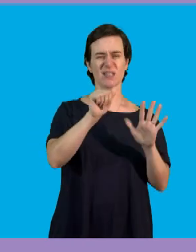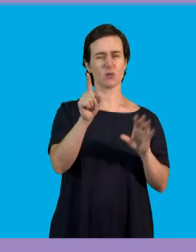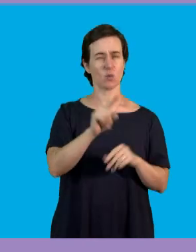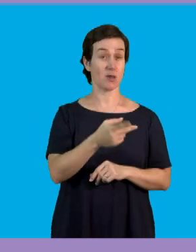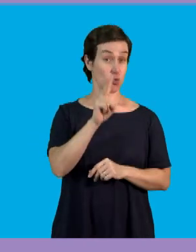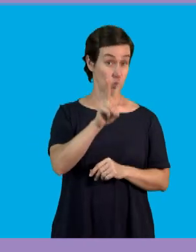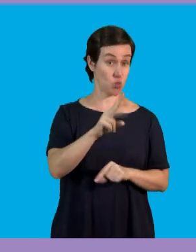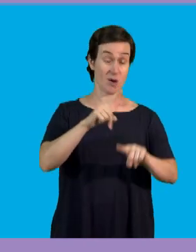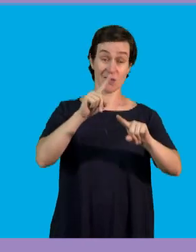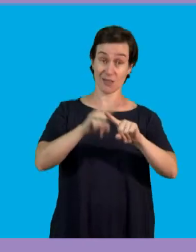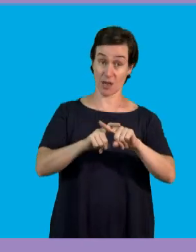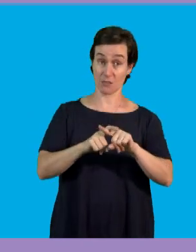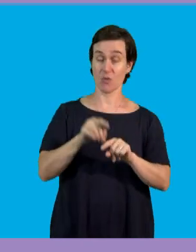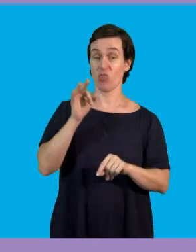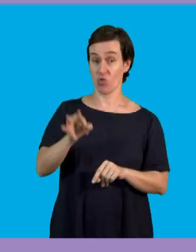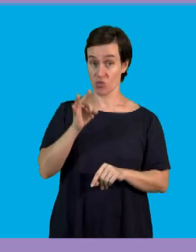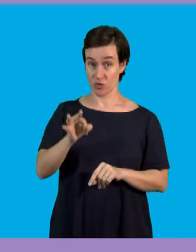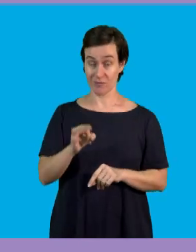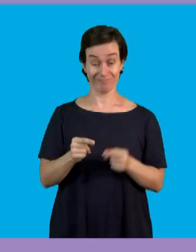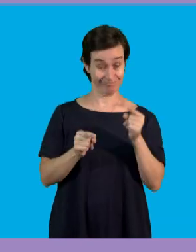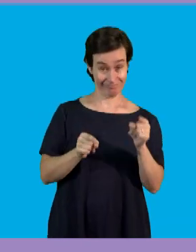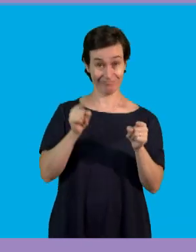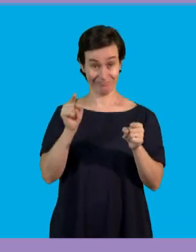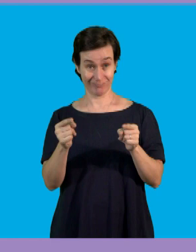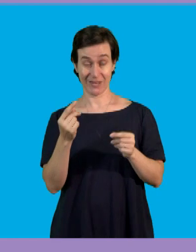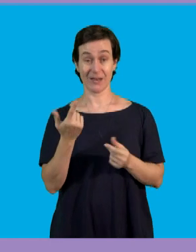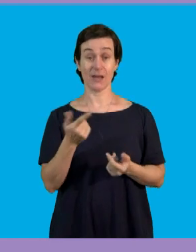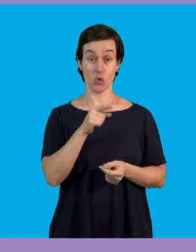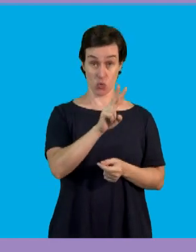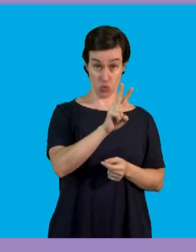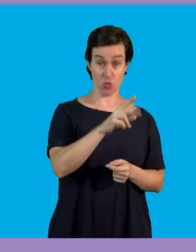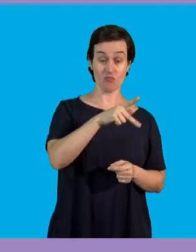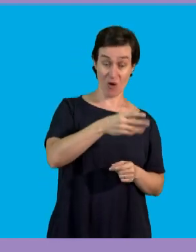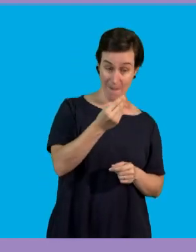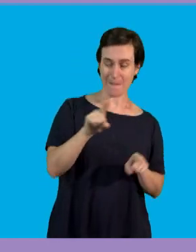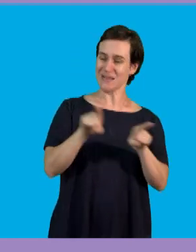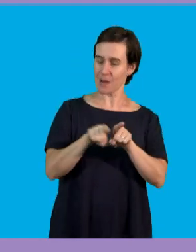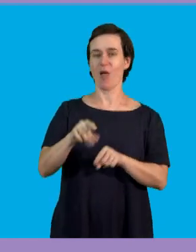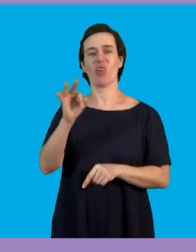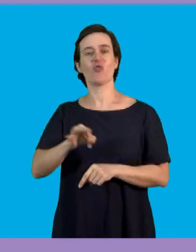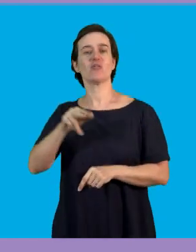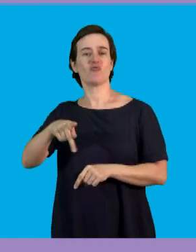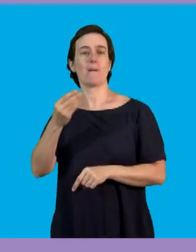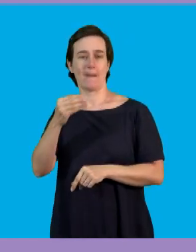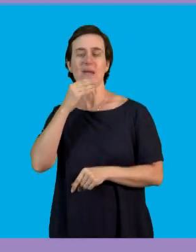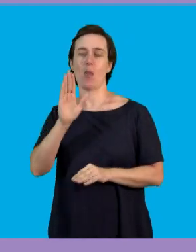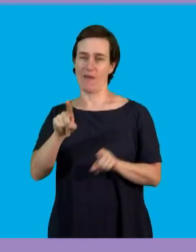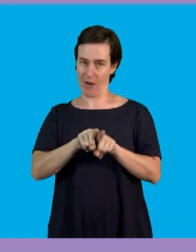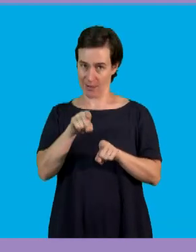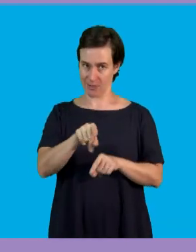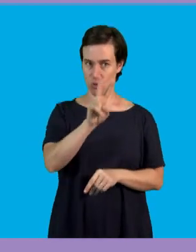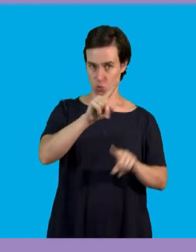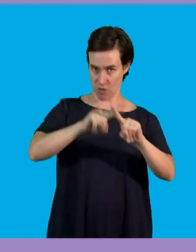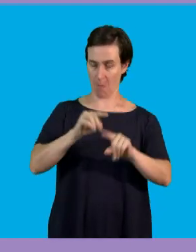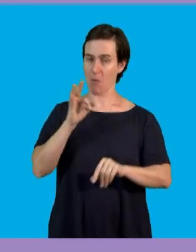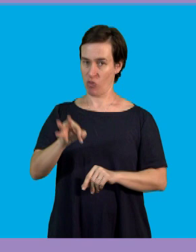is 2 multiplied by 13. And because 2 is a prime number and 13 is a prime number, this means that that is